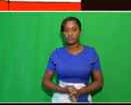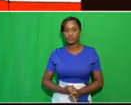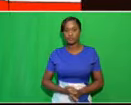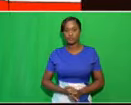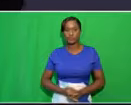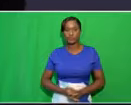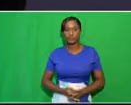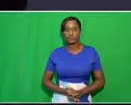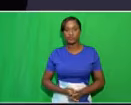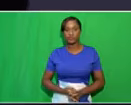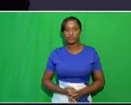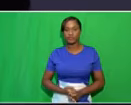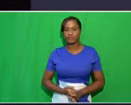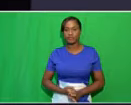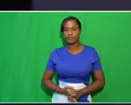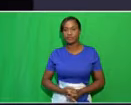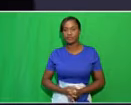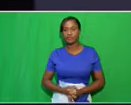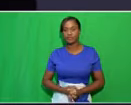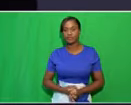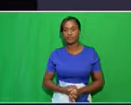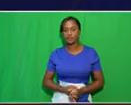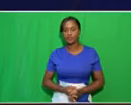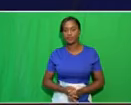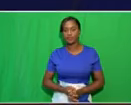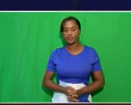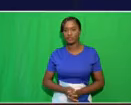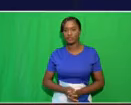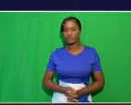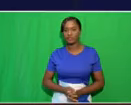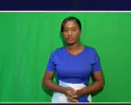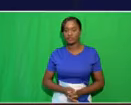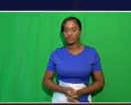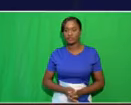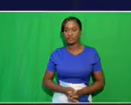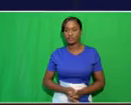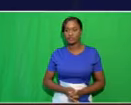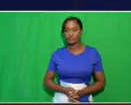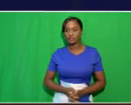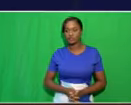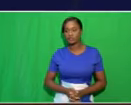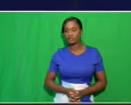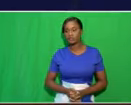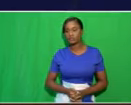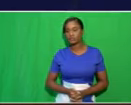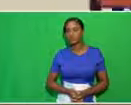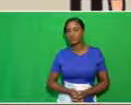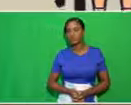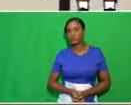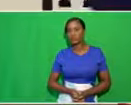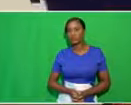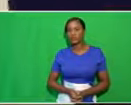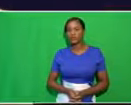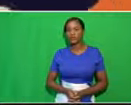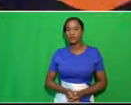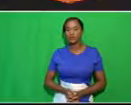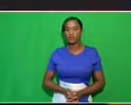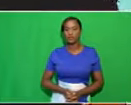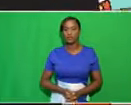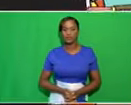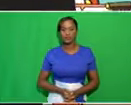at lunchtime. And we'll see you later when we meet with the school nurse to discuss healthy eating options. The Ministry